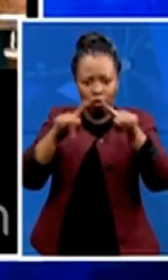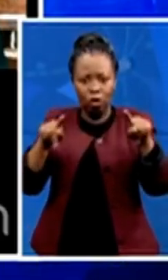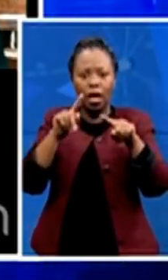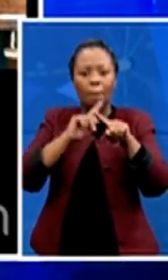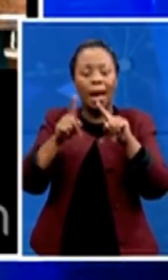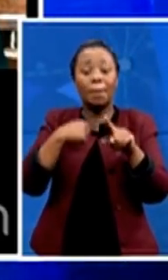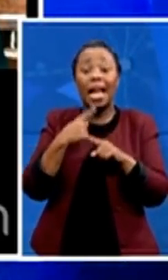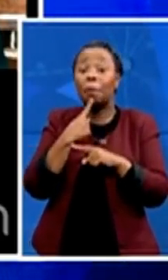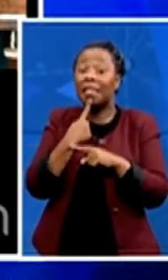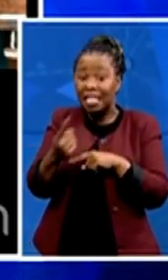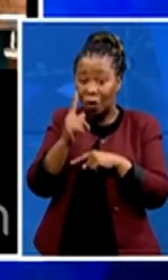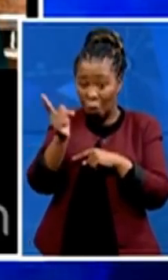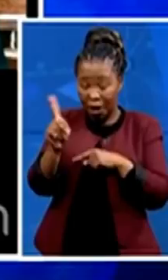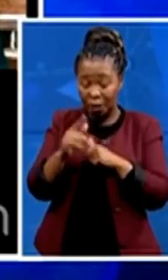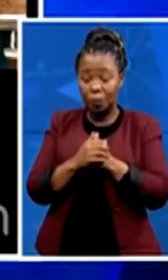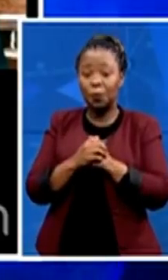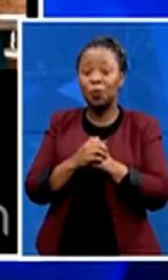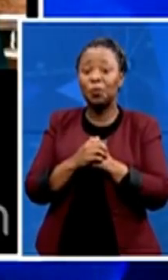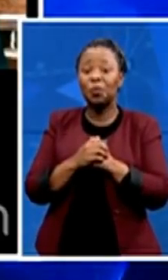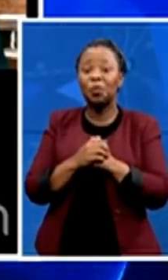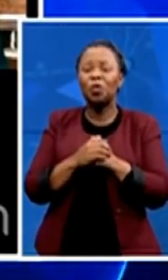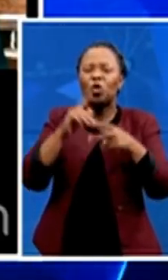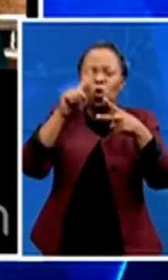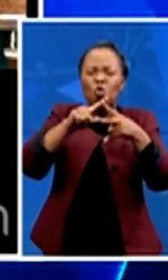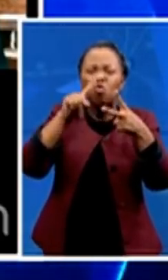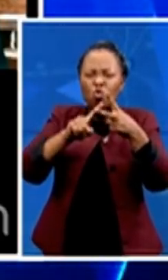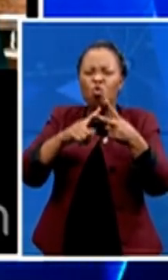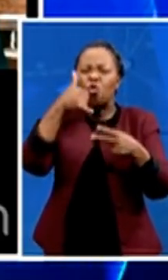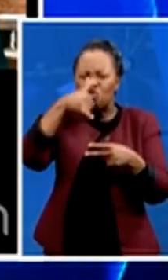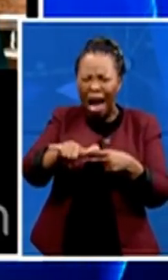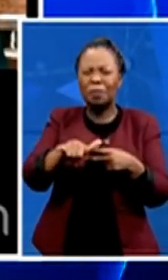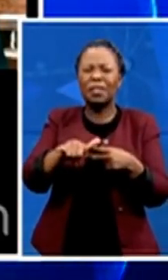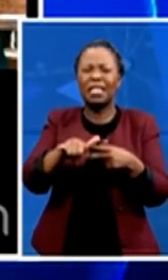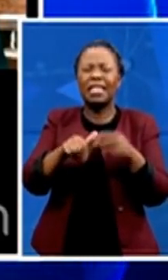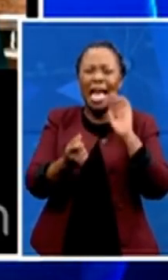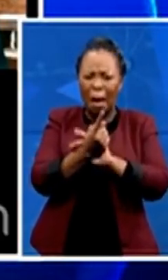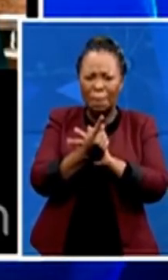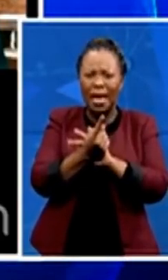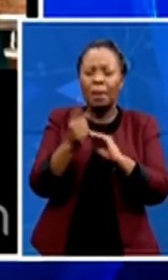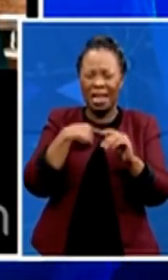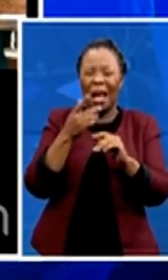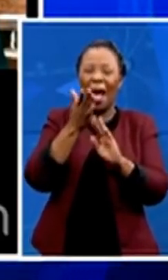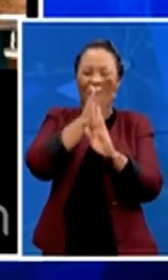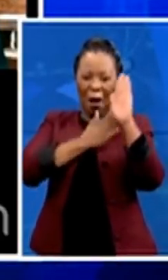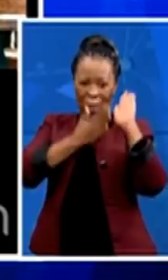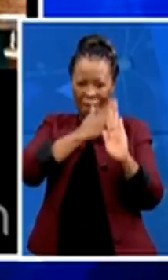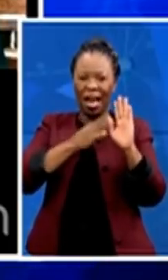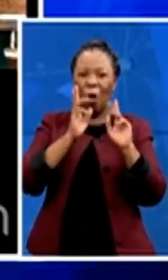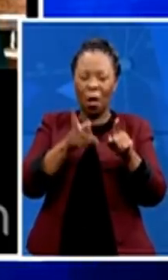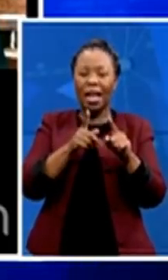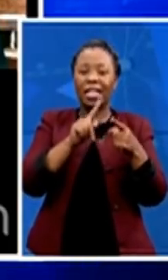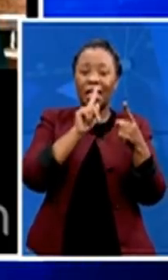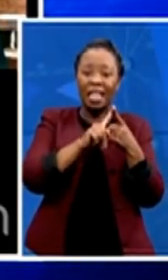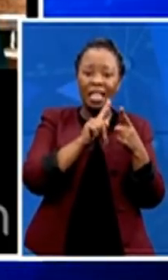2 crimes, and I have to go back to this, because this one was scandalizing the court. The word similar means